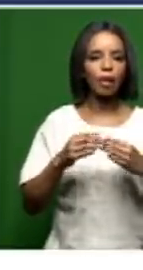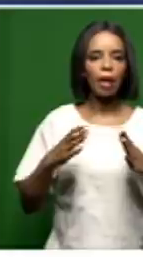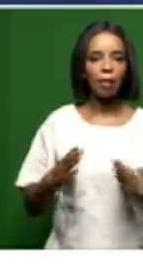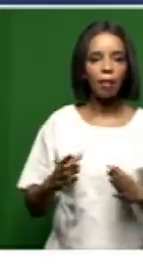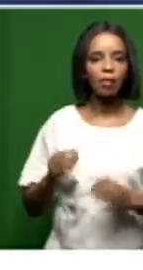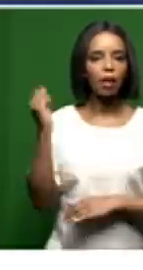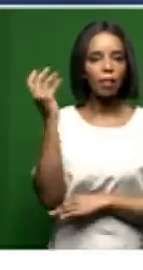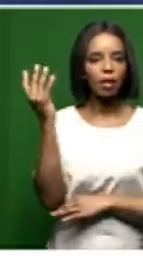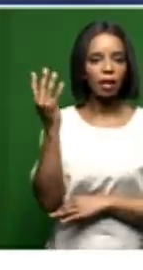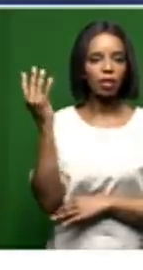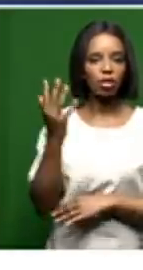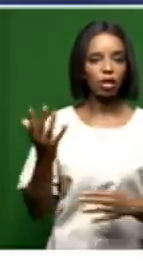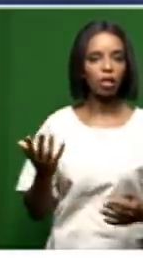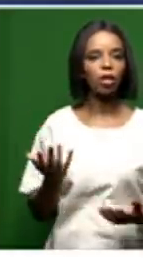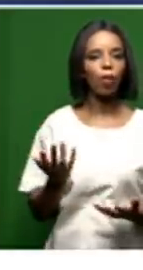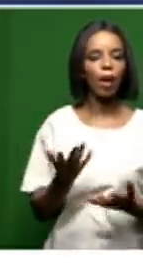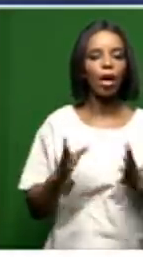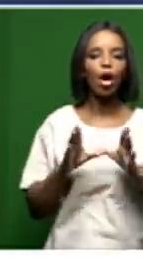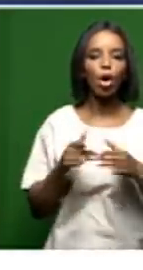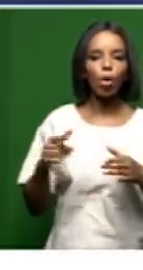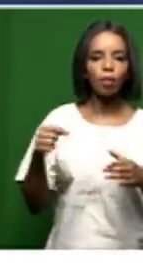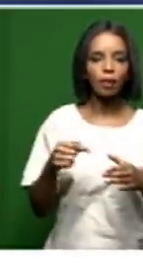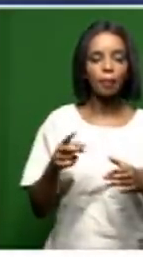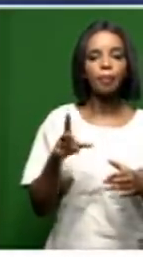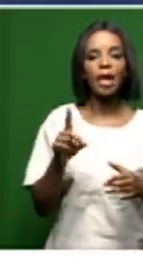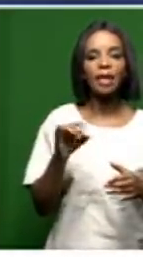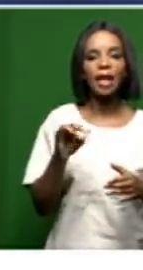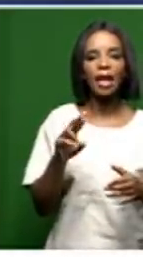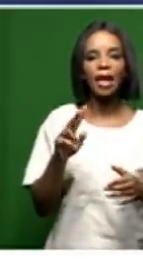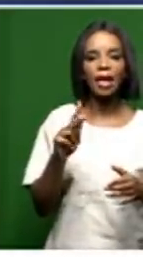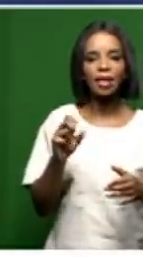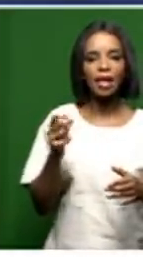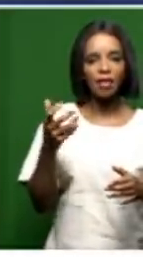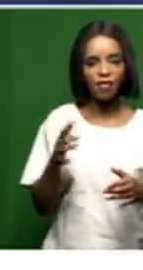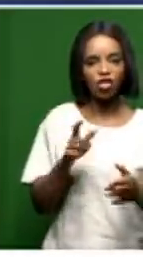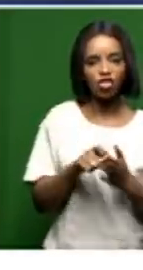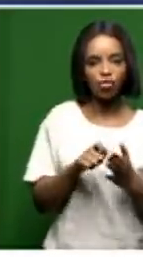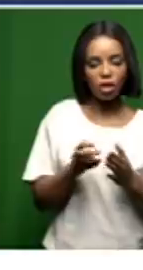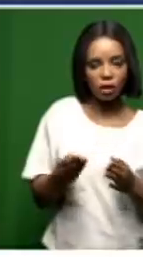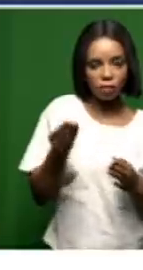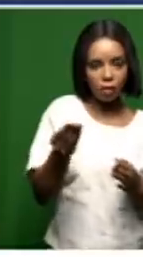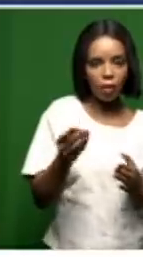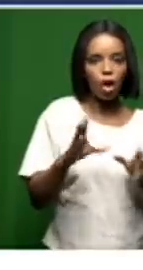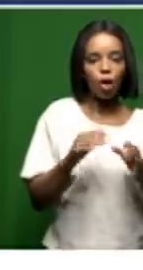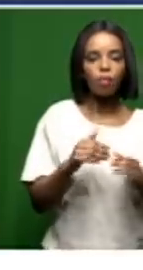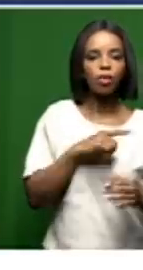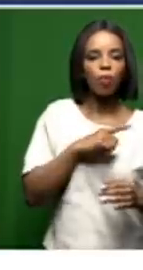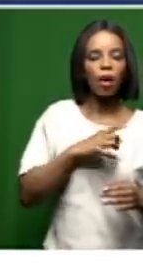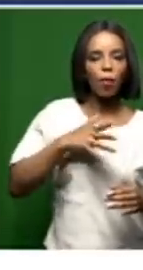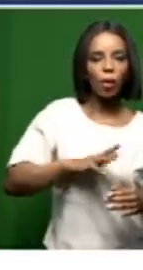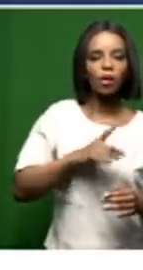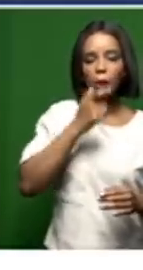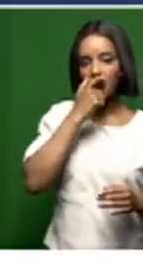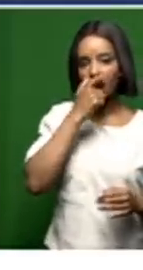Mervyn Dirks. Now, Dirks had written to the committee to ask ask Ramaphosa to provide